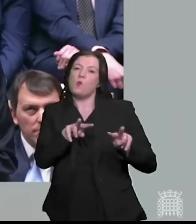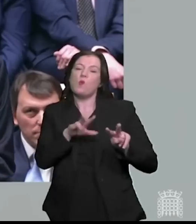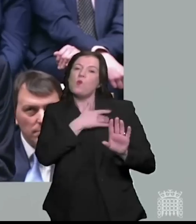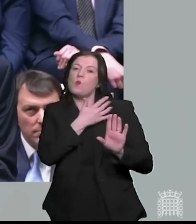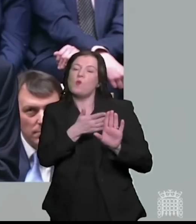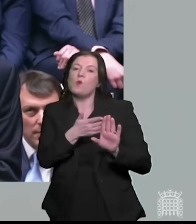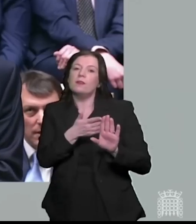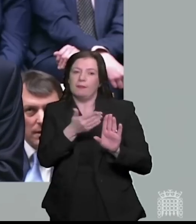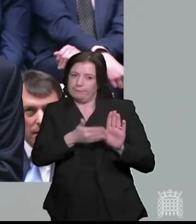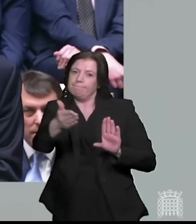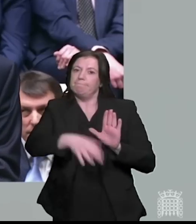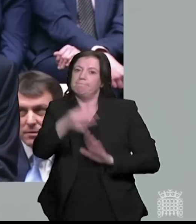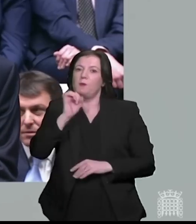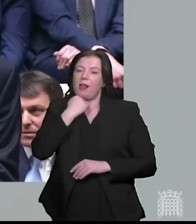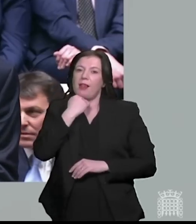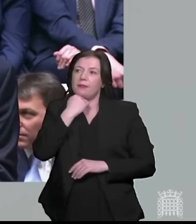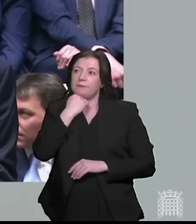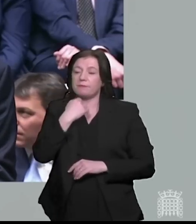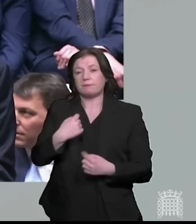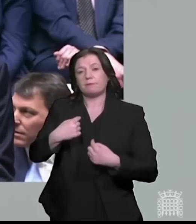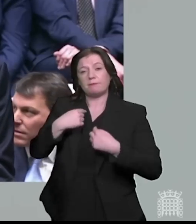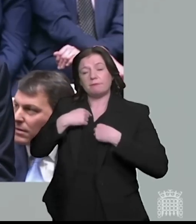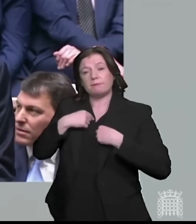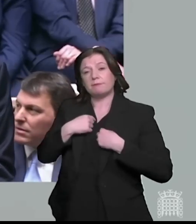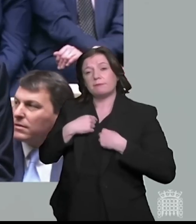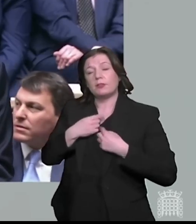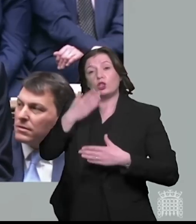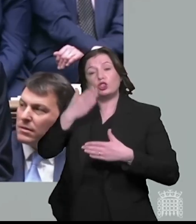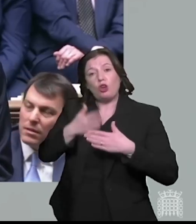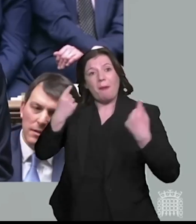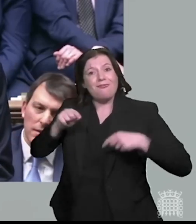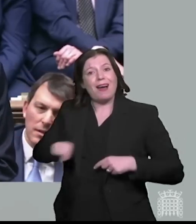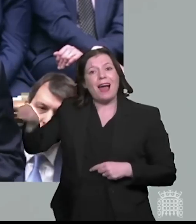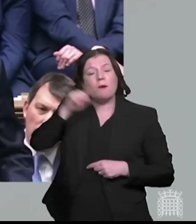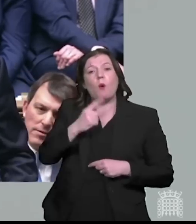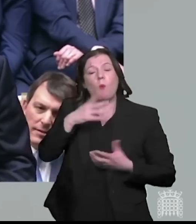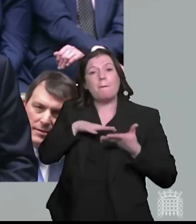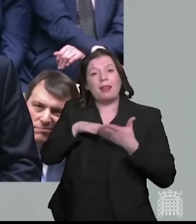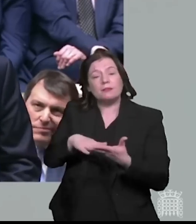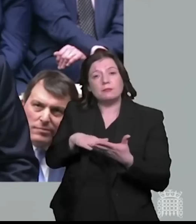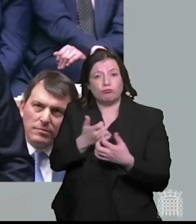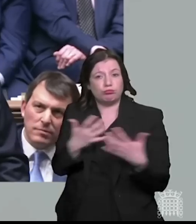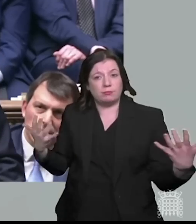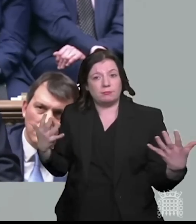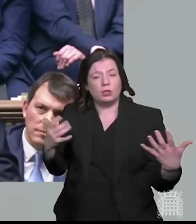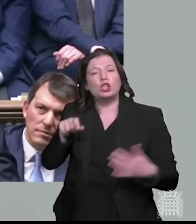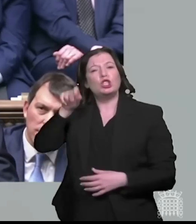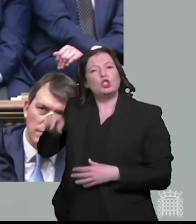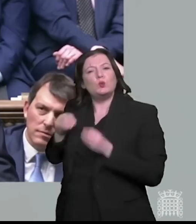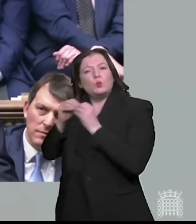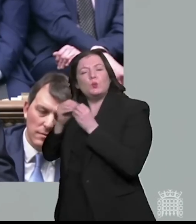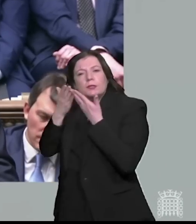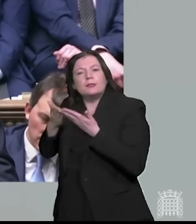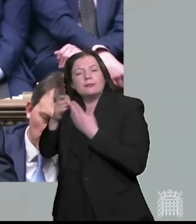in their forecast. We have around 1 million vacancies in the economy. But excluding students, there are